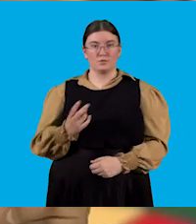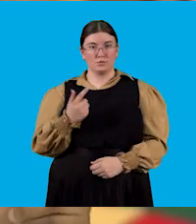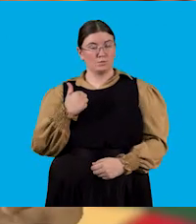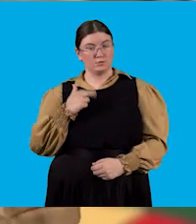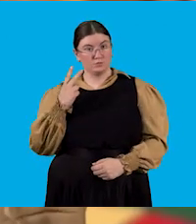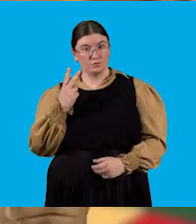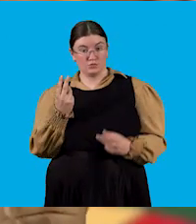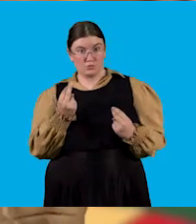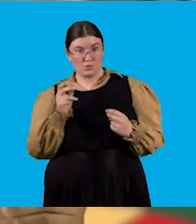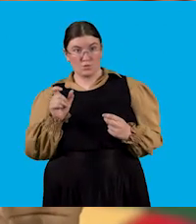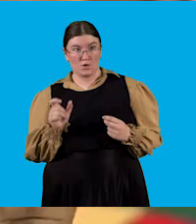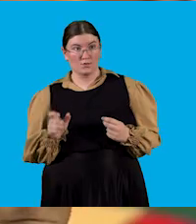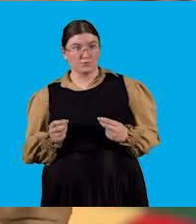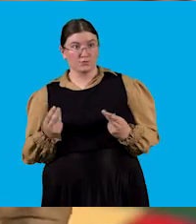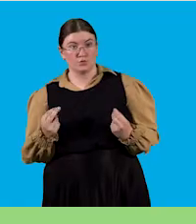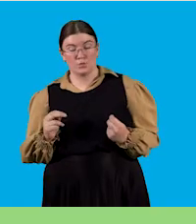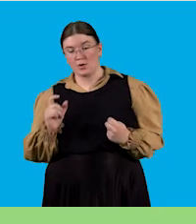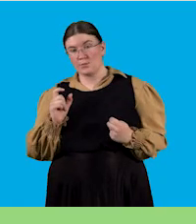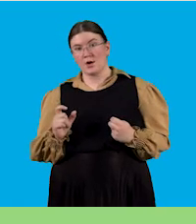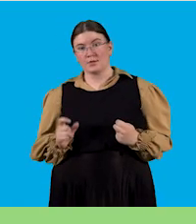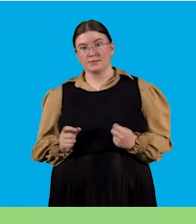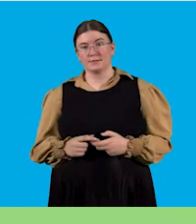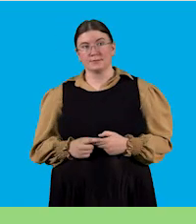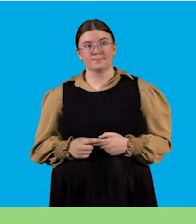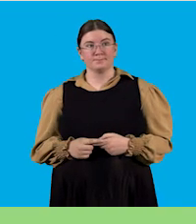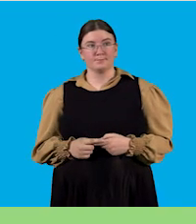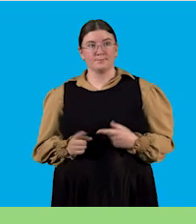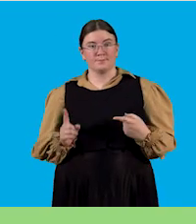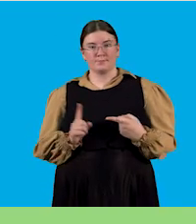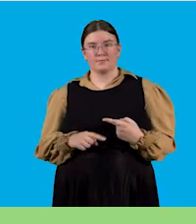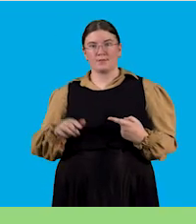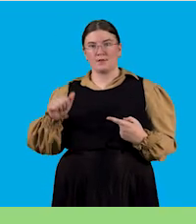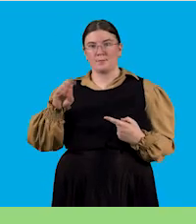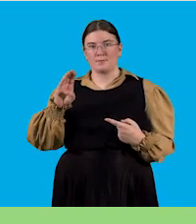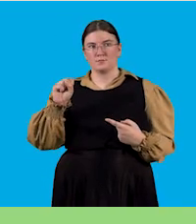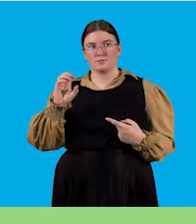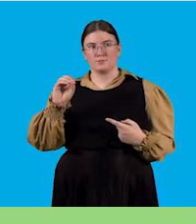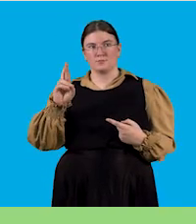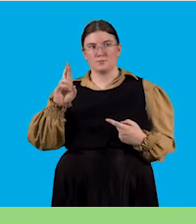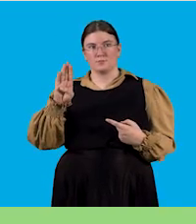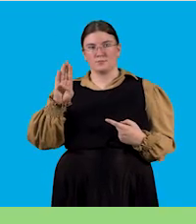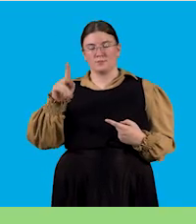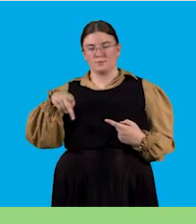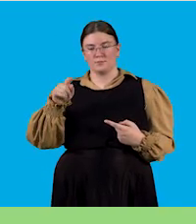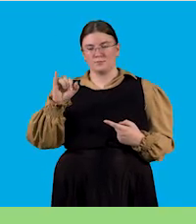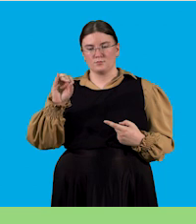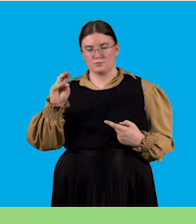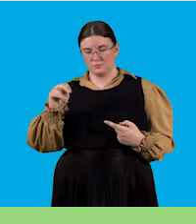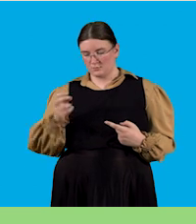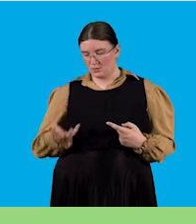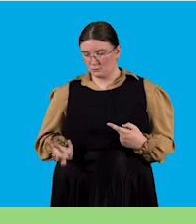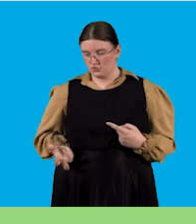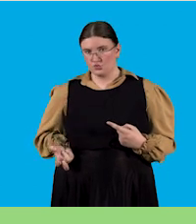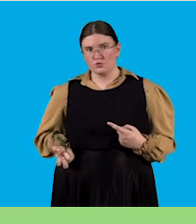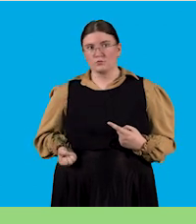We also came across new words and new terms. We came across the word absorption, and we know that